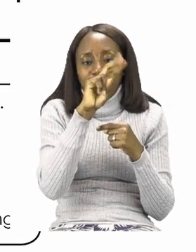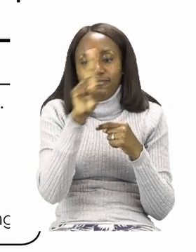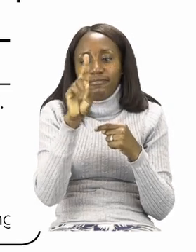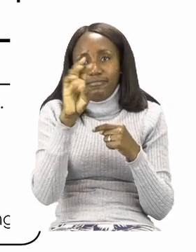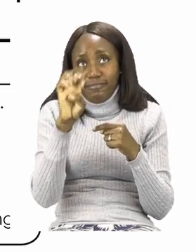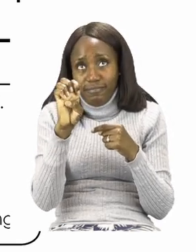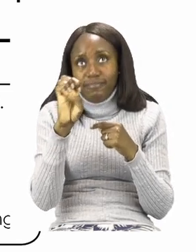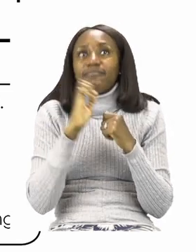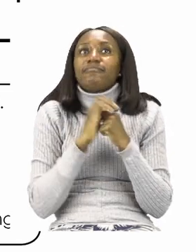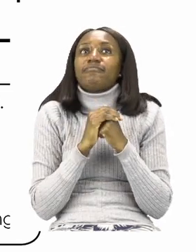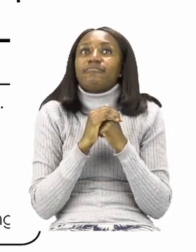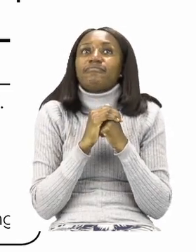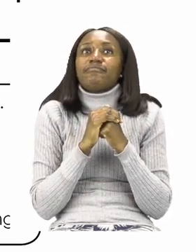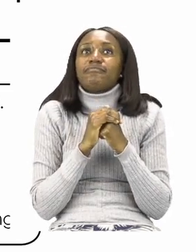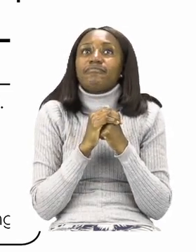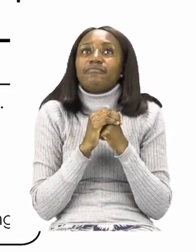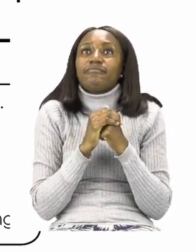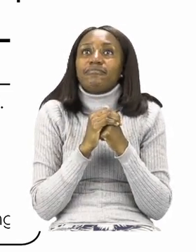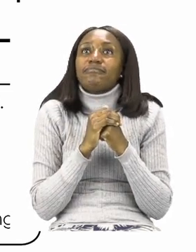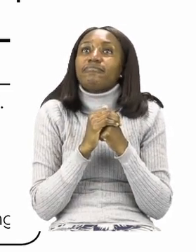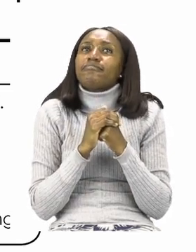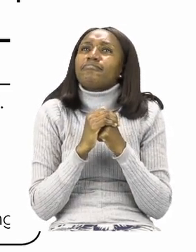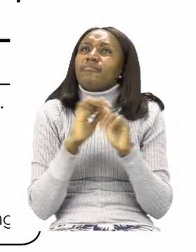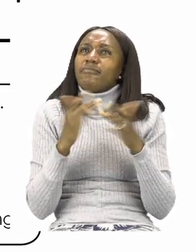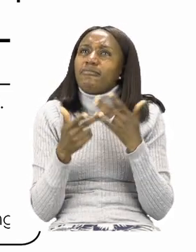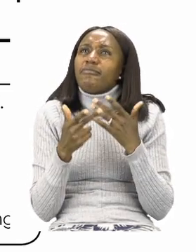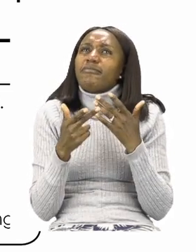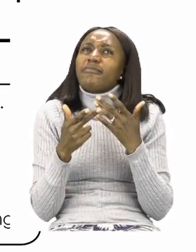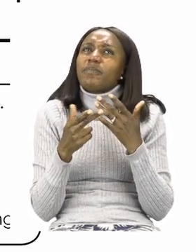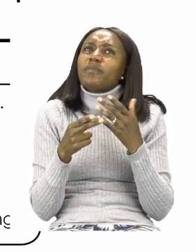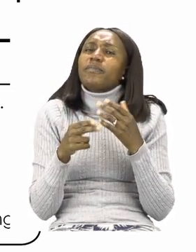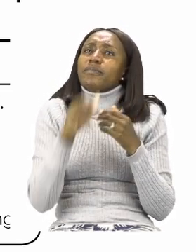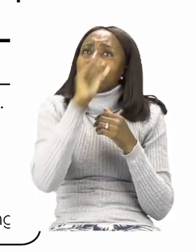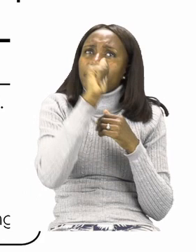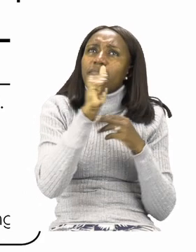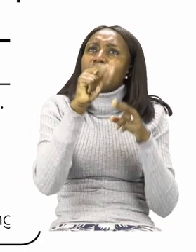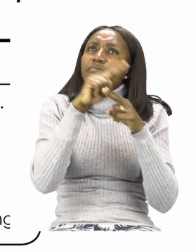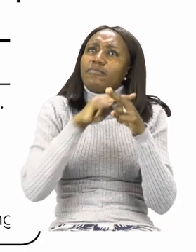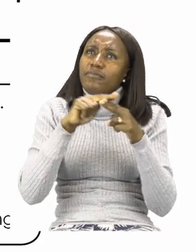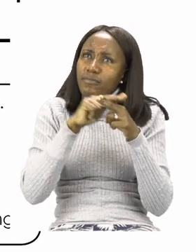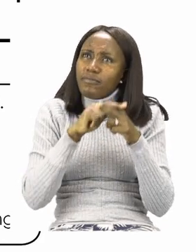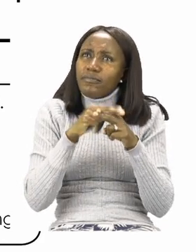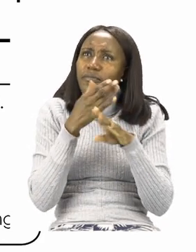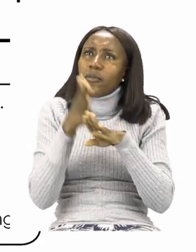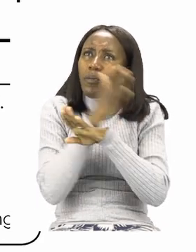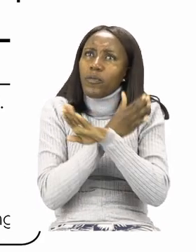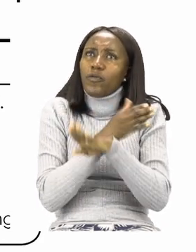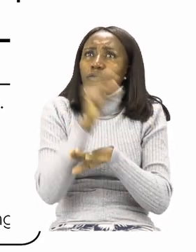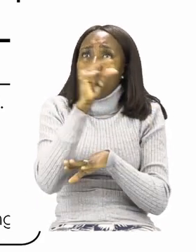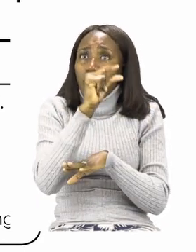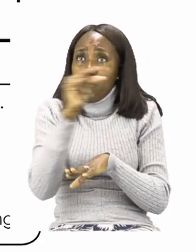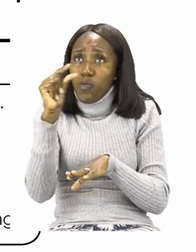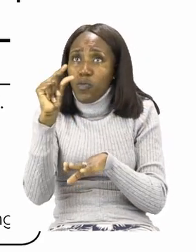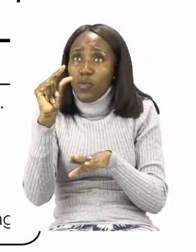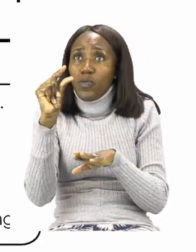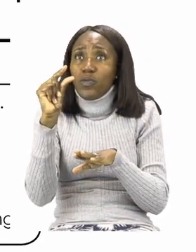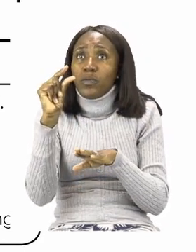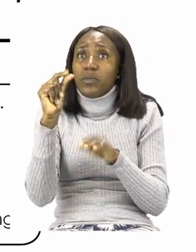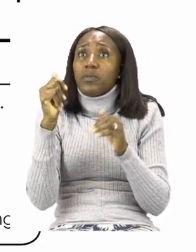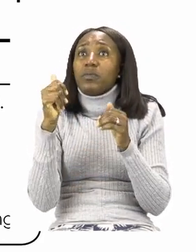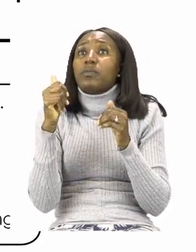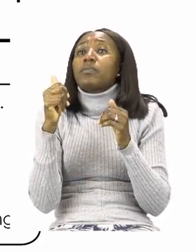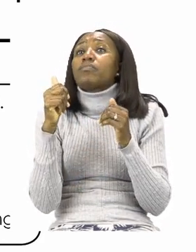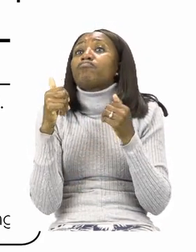a article, a is used before a word which